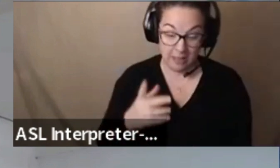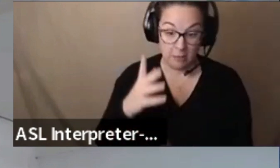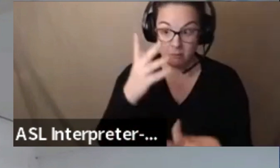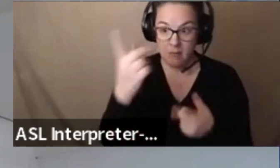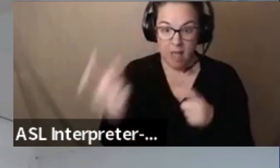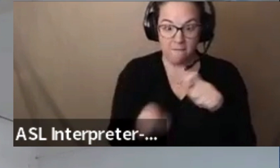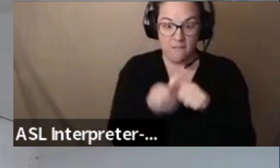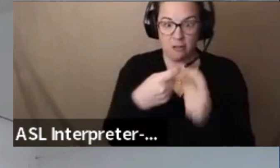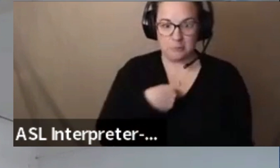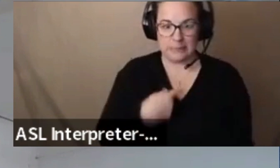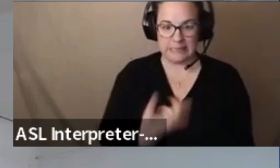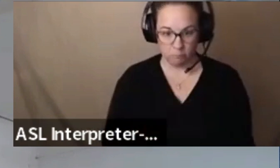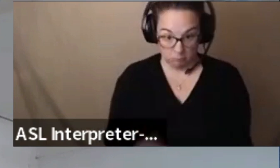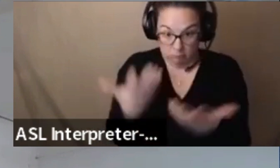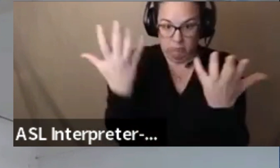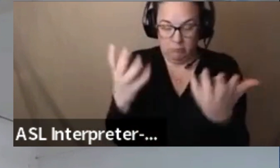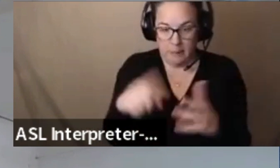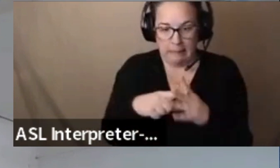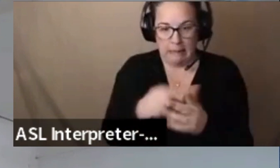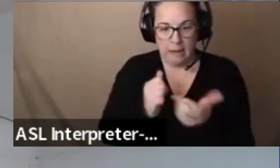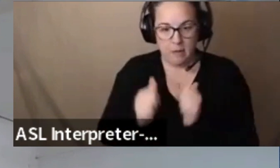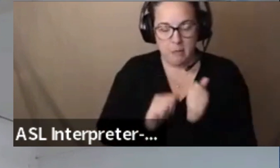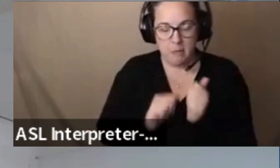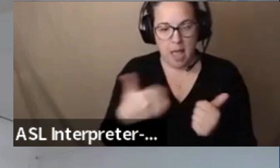minutes of the play. And Hamlet, who is an